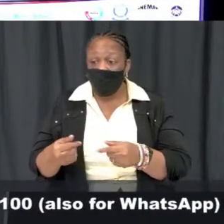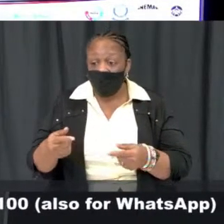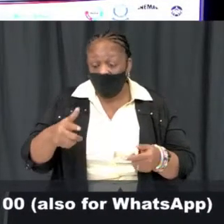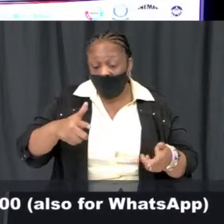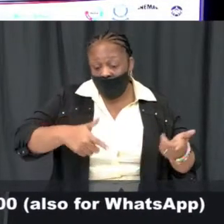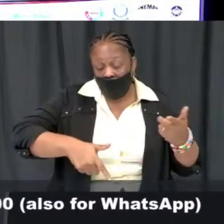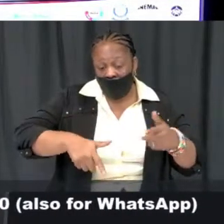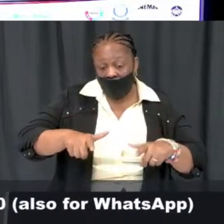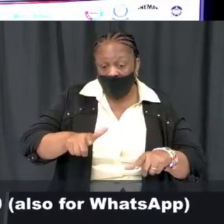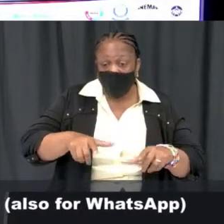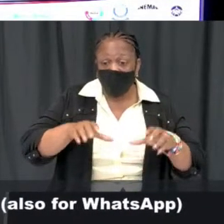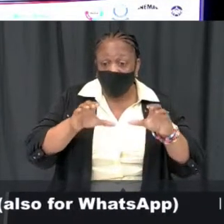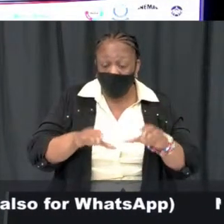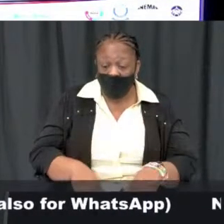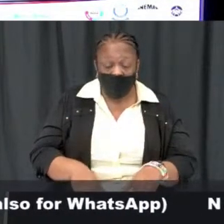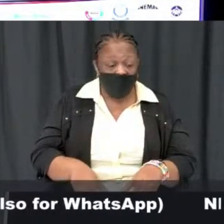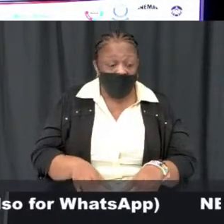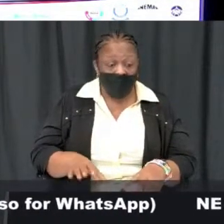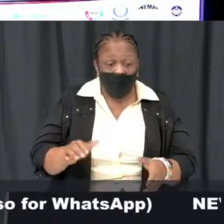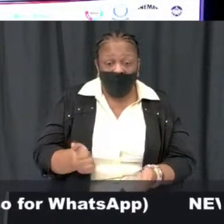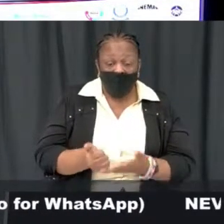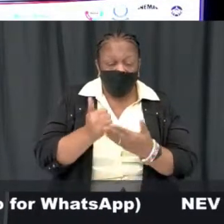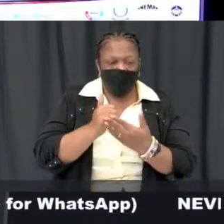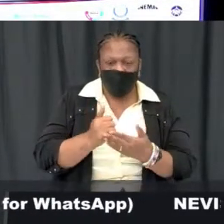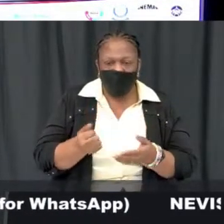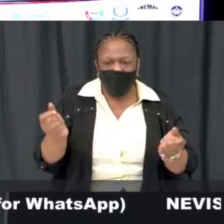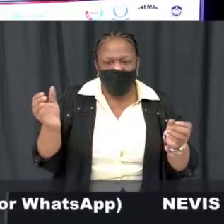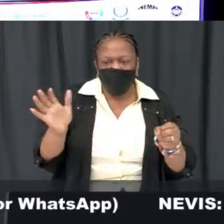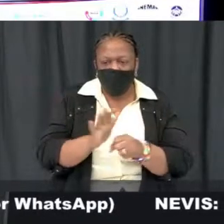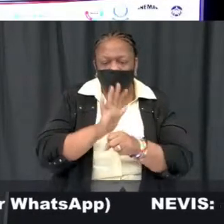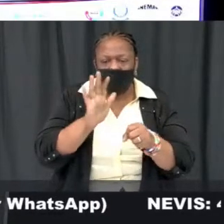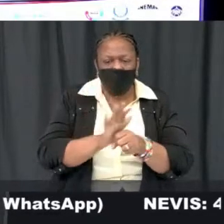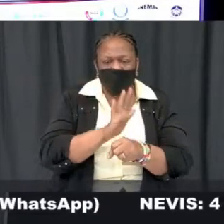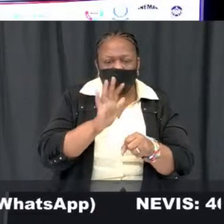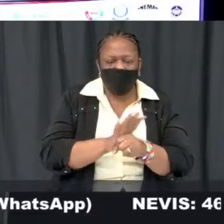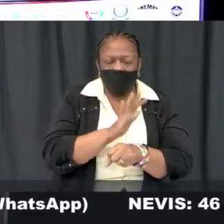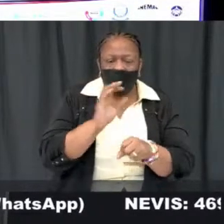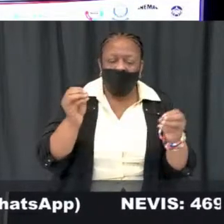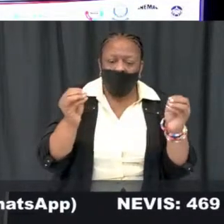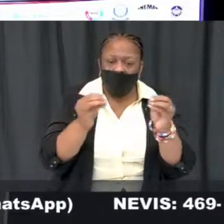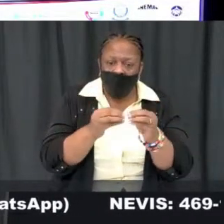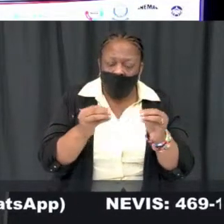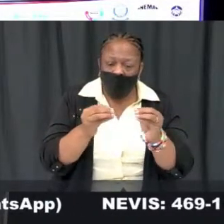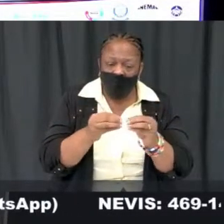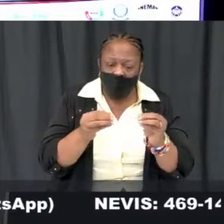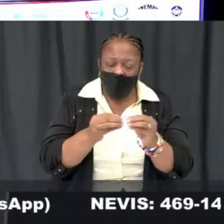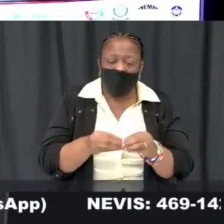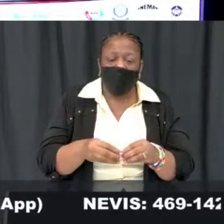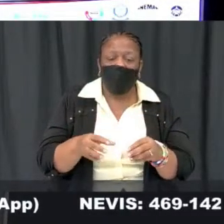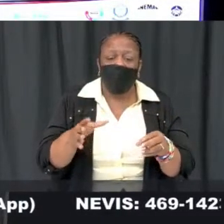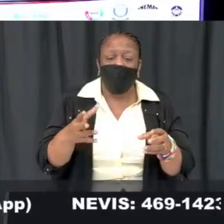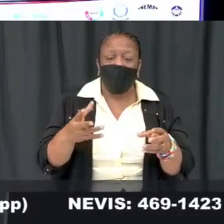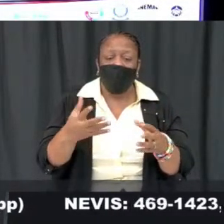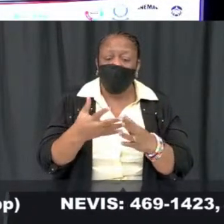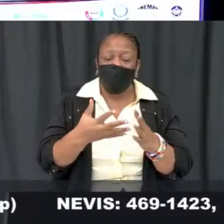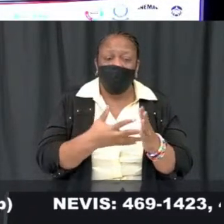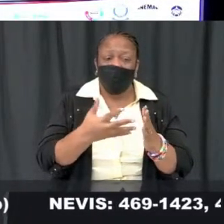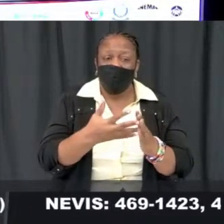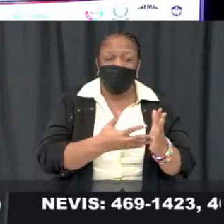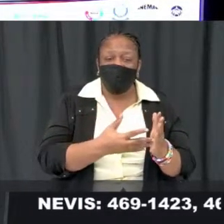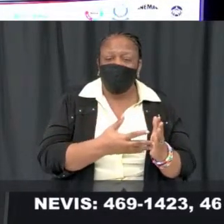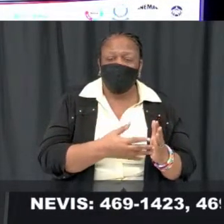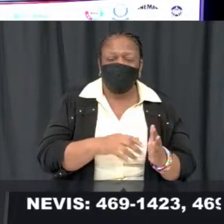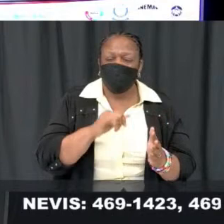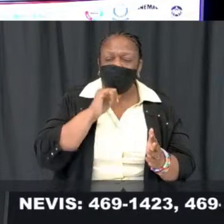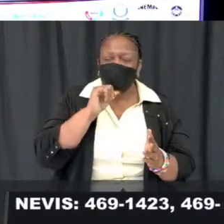Mr. Williams, because of the surge in cases and the innumerable samples being processed, we